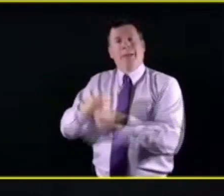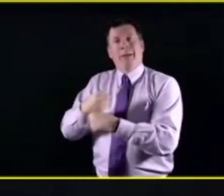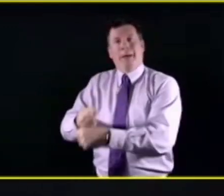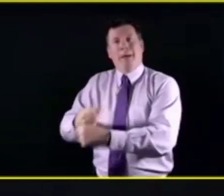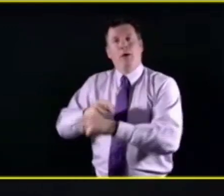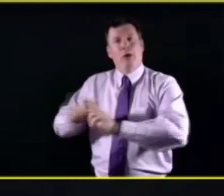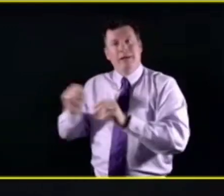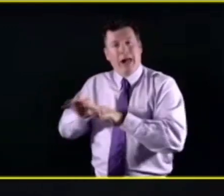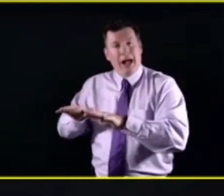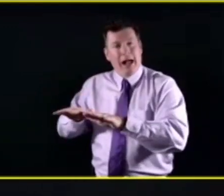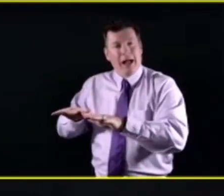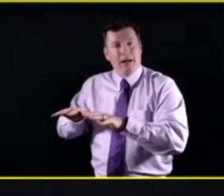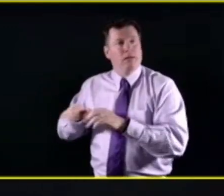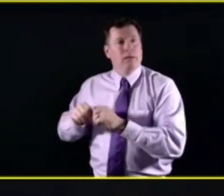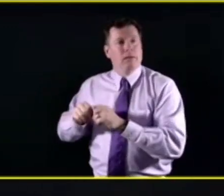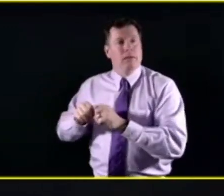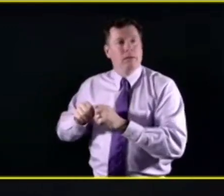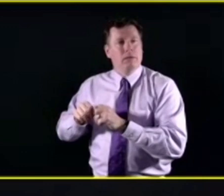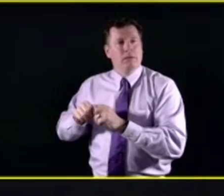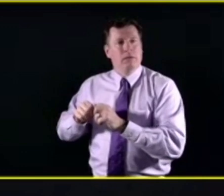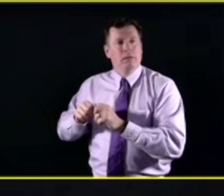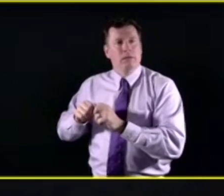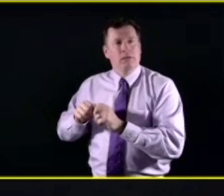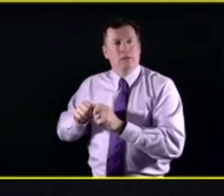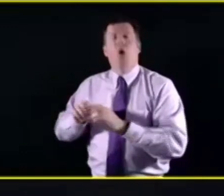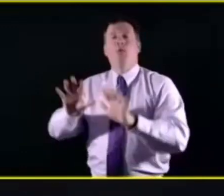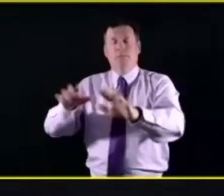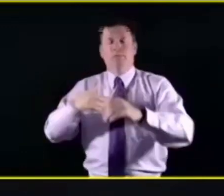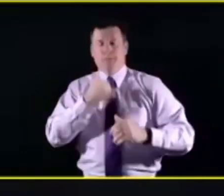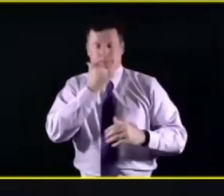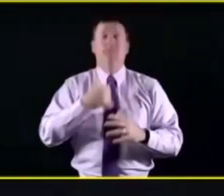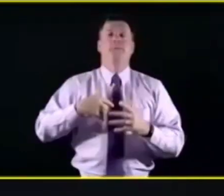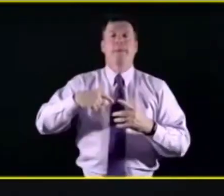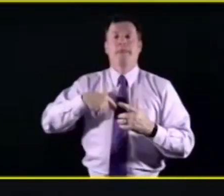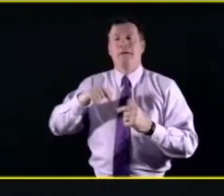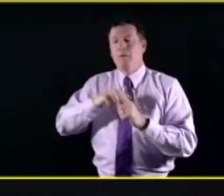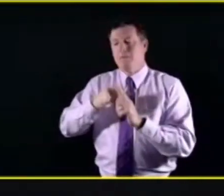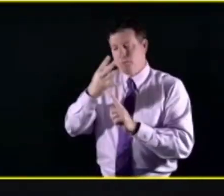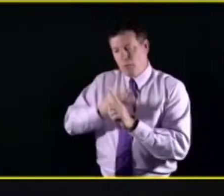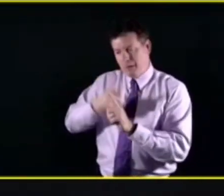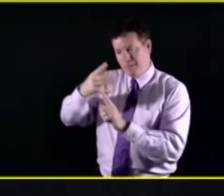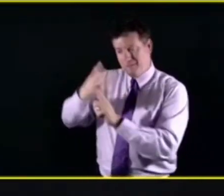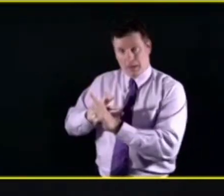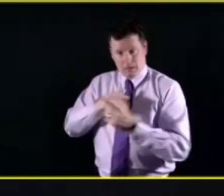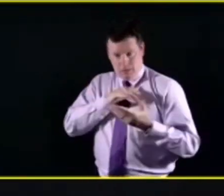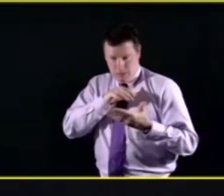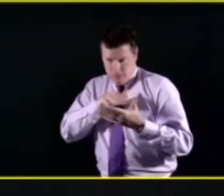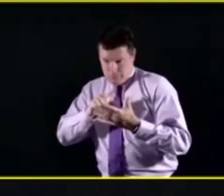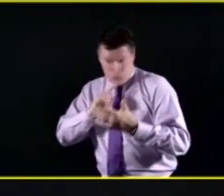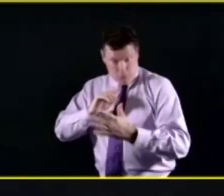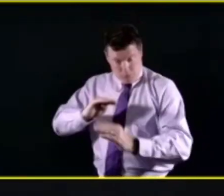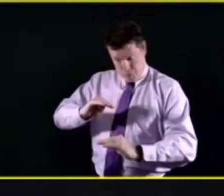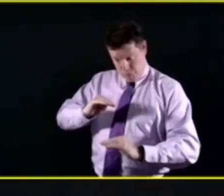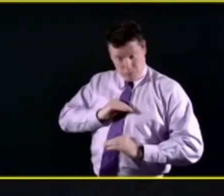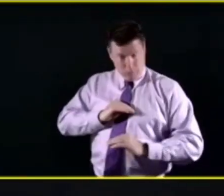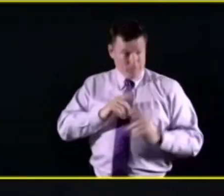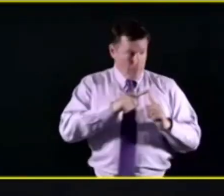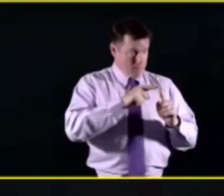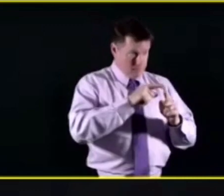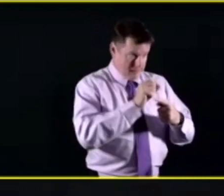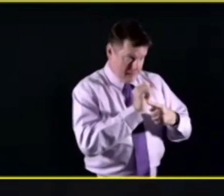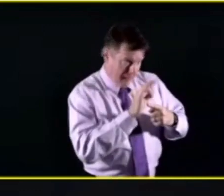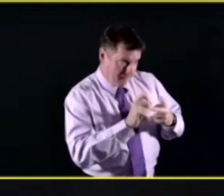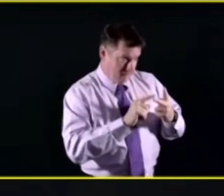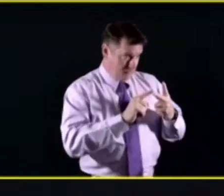data developed indicating that it is not just able to induce an immune response, but that immune response protects